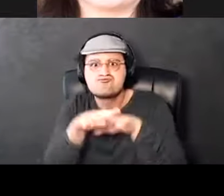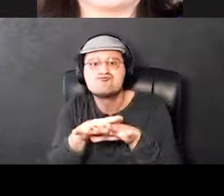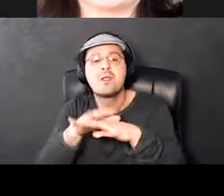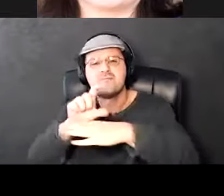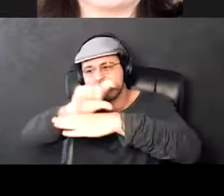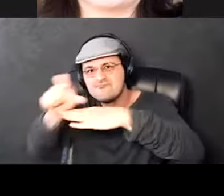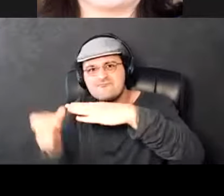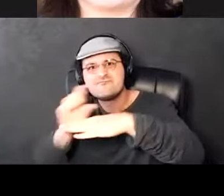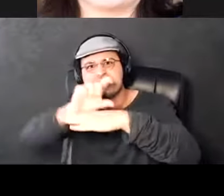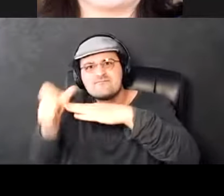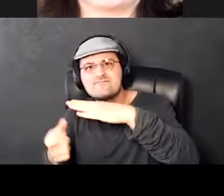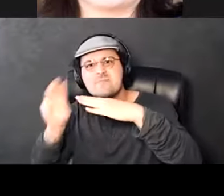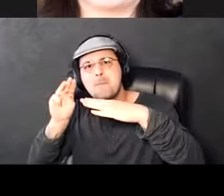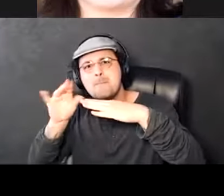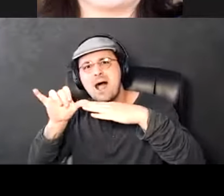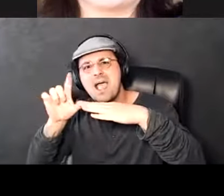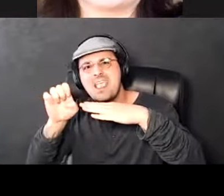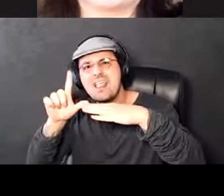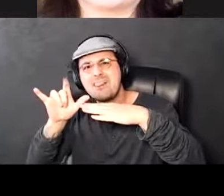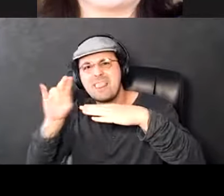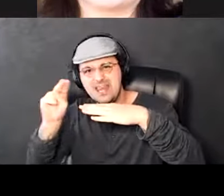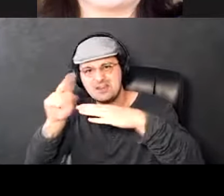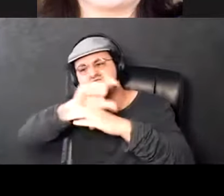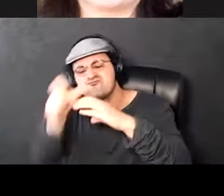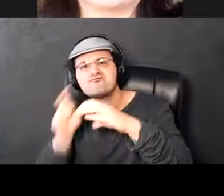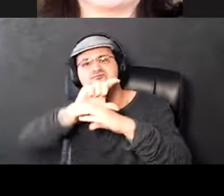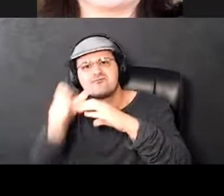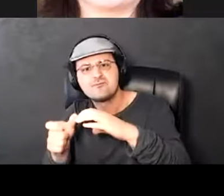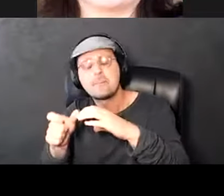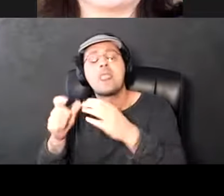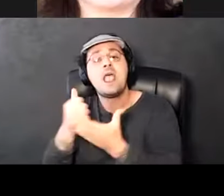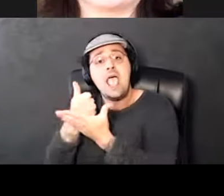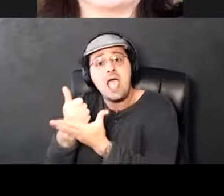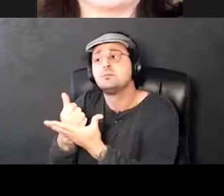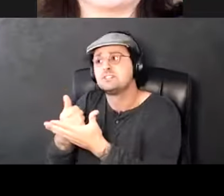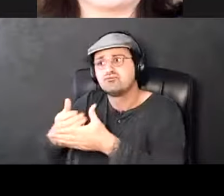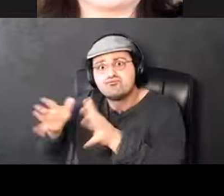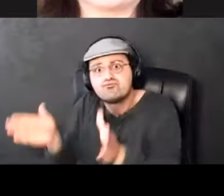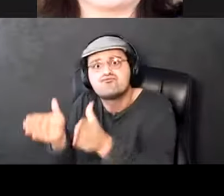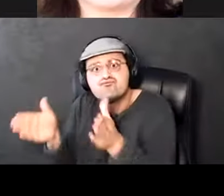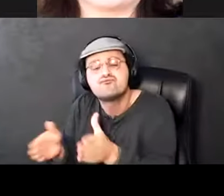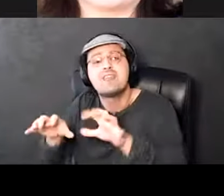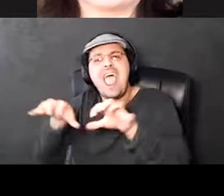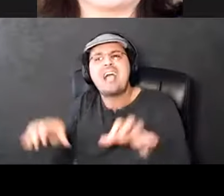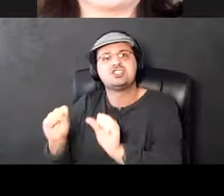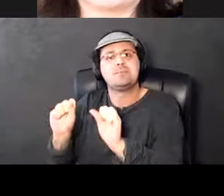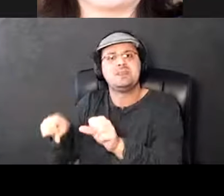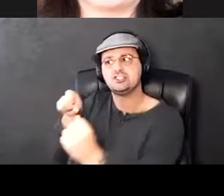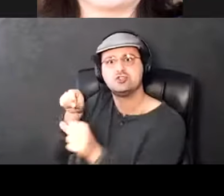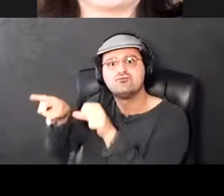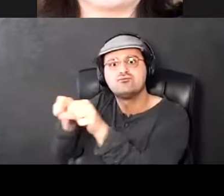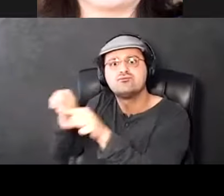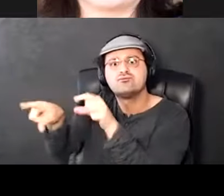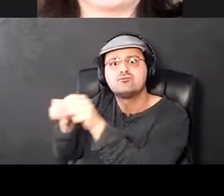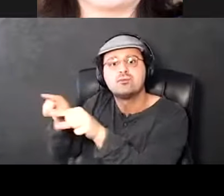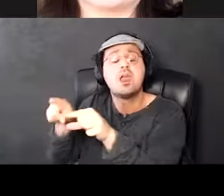of acts as an insulation for these axons and helps propagate action potentials down the axon. So oligodendrocytes are really important in the circuitry because